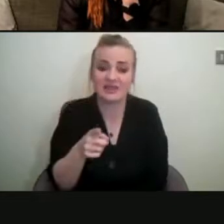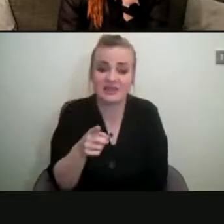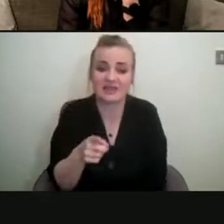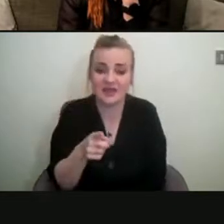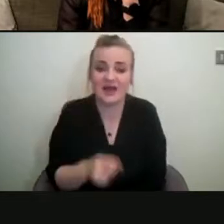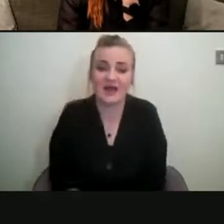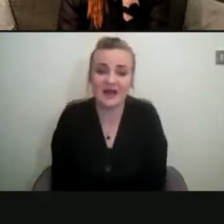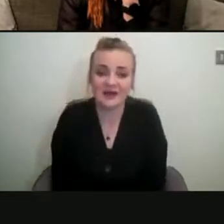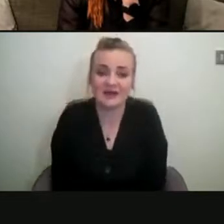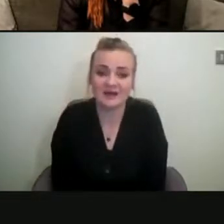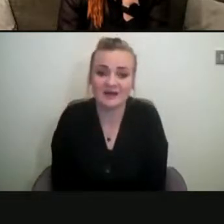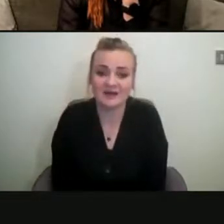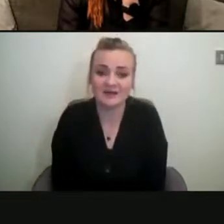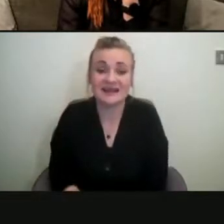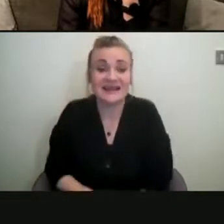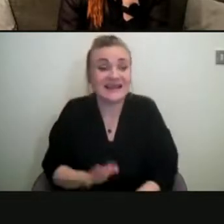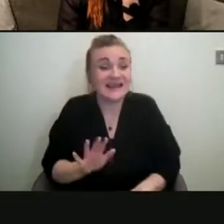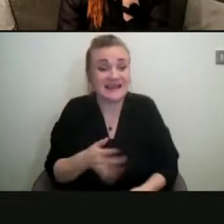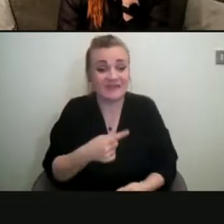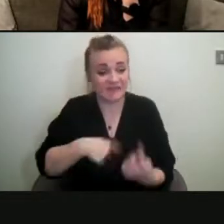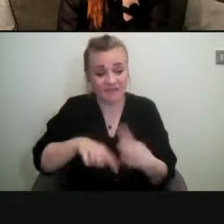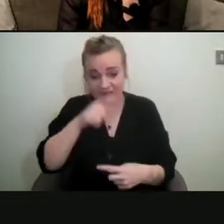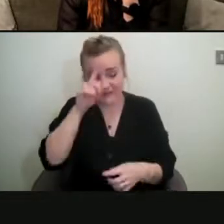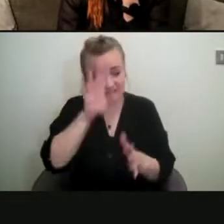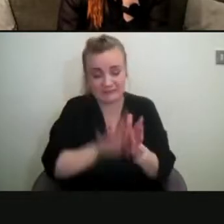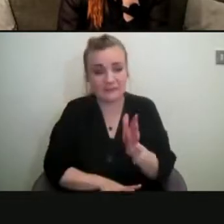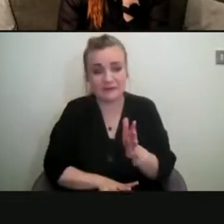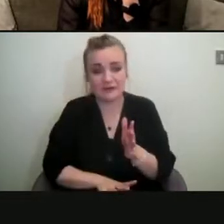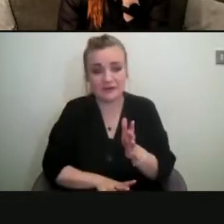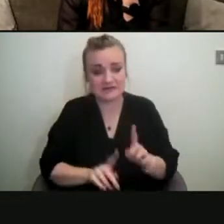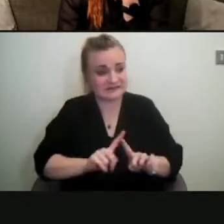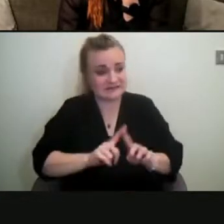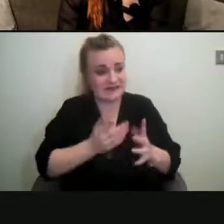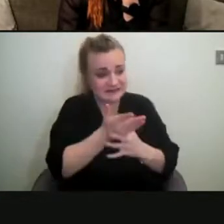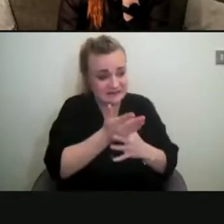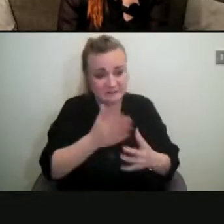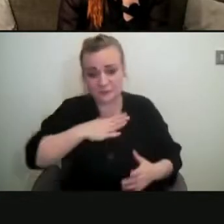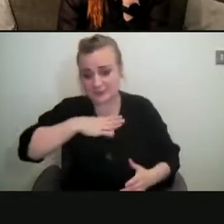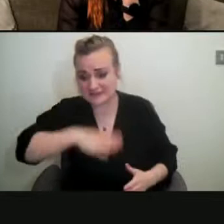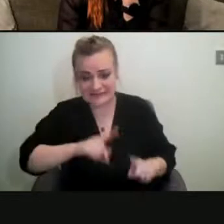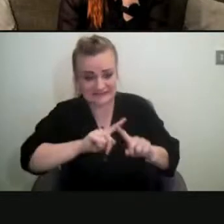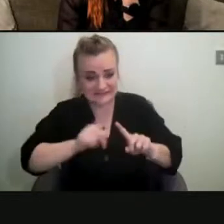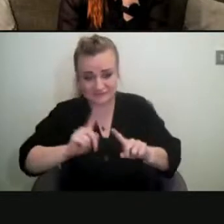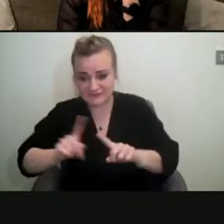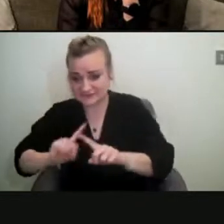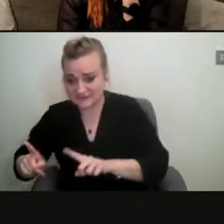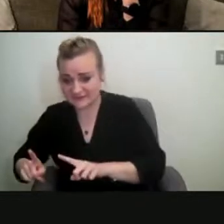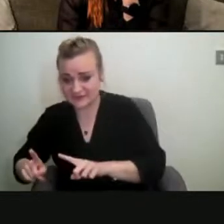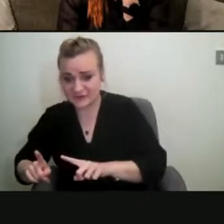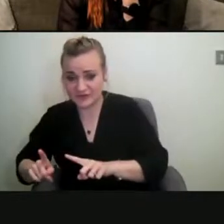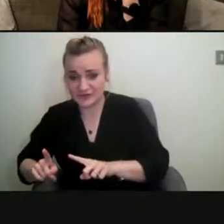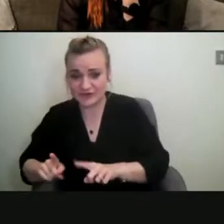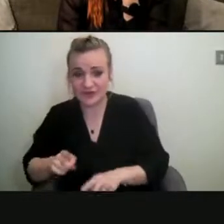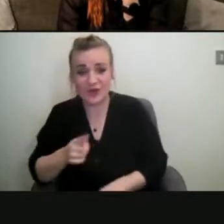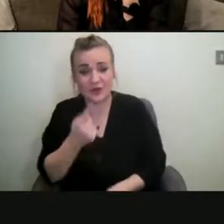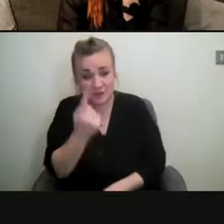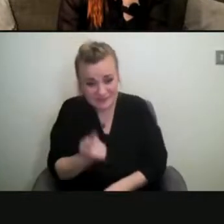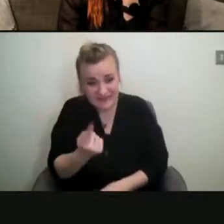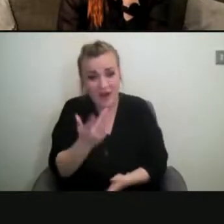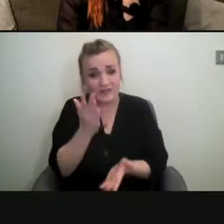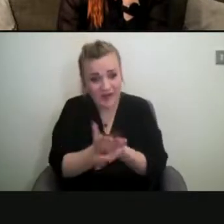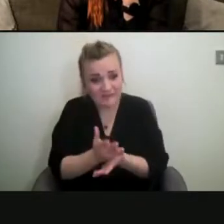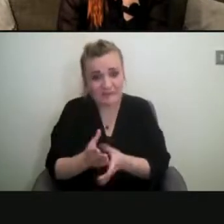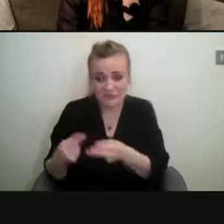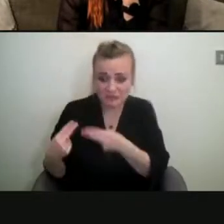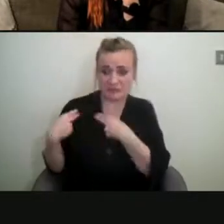people who do not experience different accessible needs, you know, they don't understand. Like, you have to keep advocating for yourself all